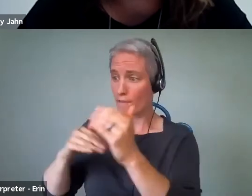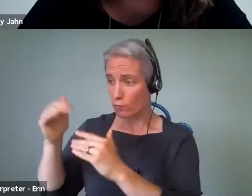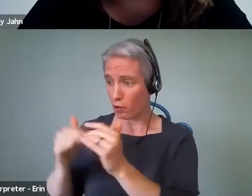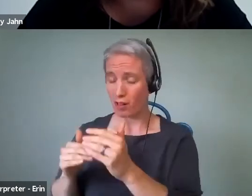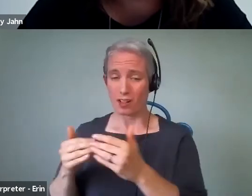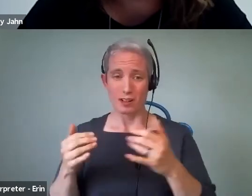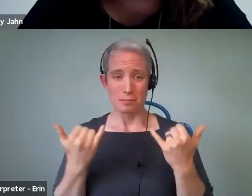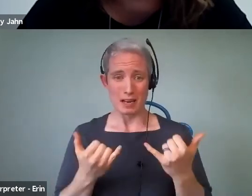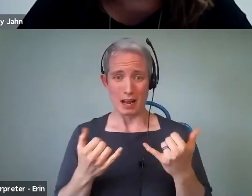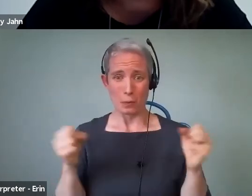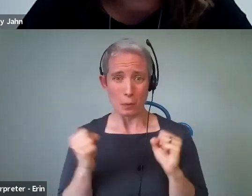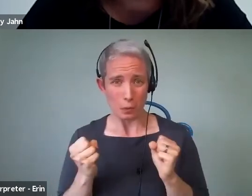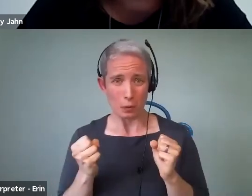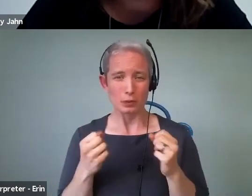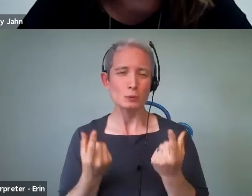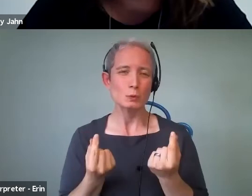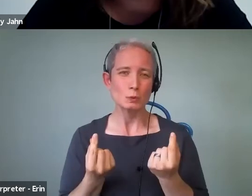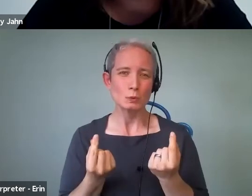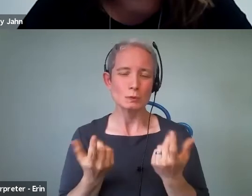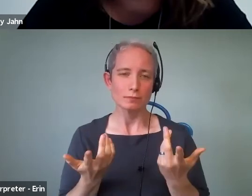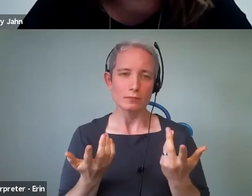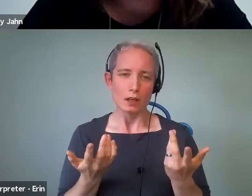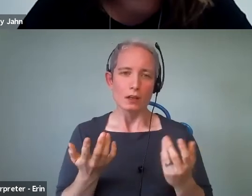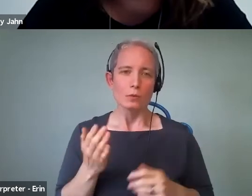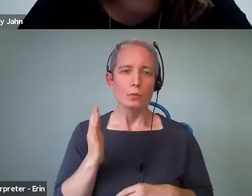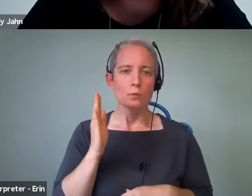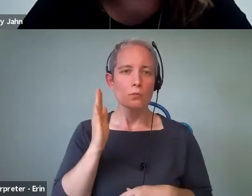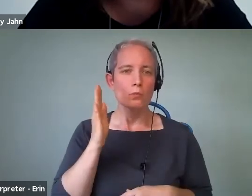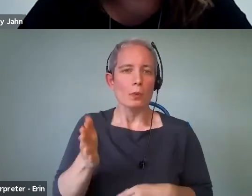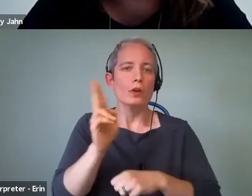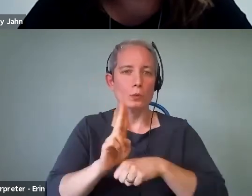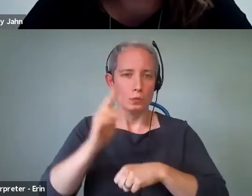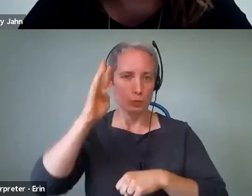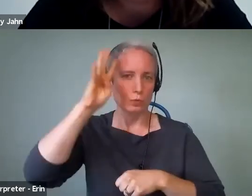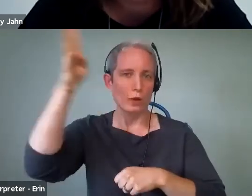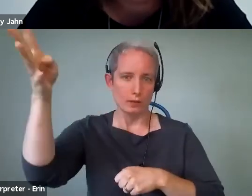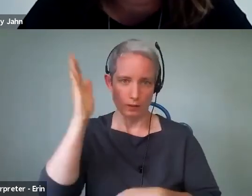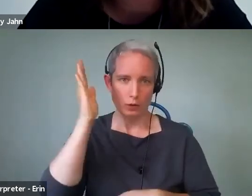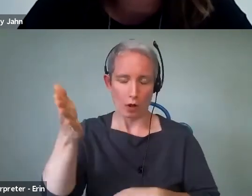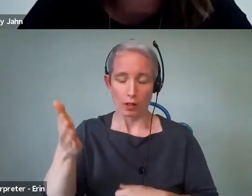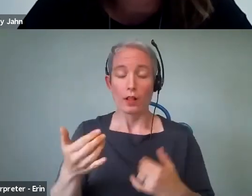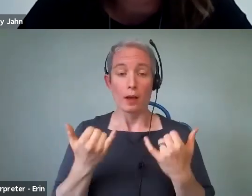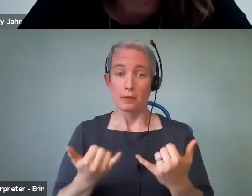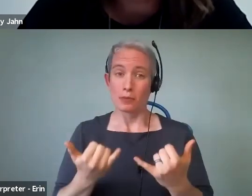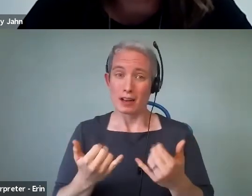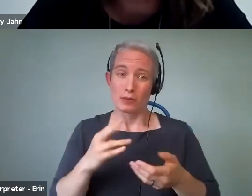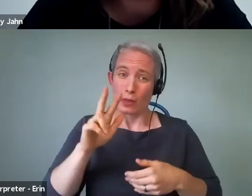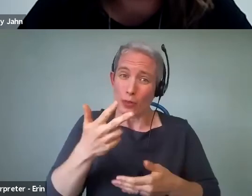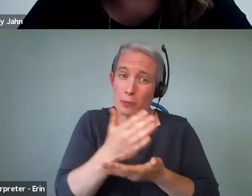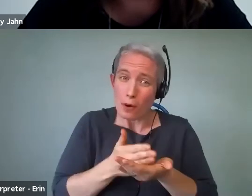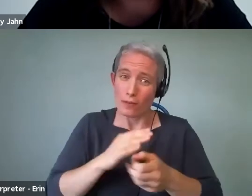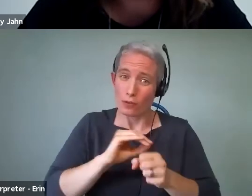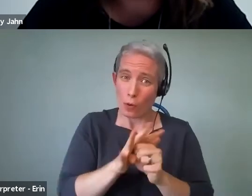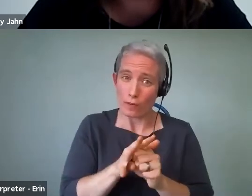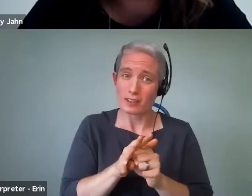think a lot of creativity will come as, again, I think we're in the third inning here, and we've got a long ways to go.